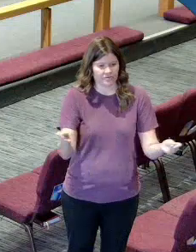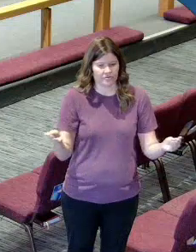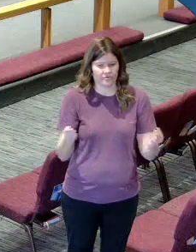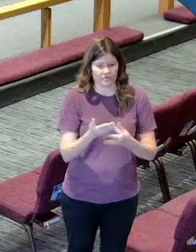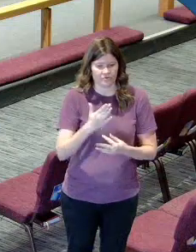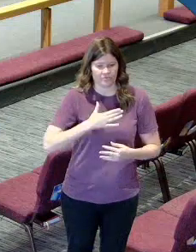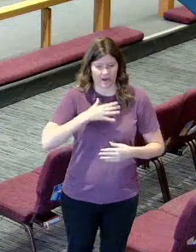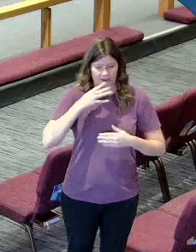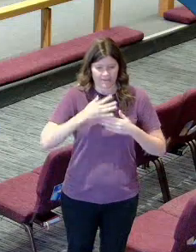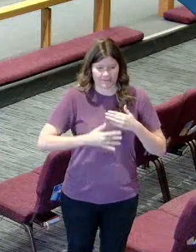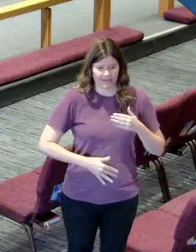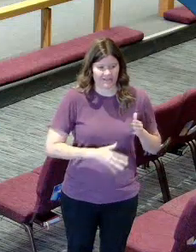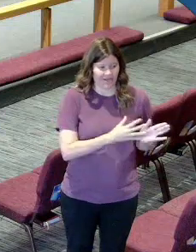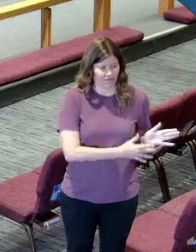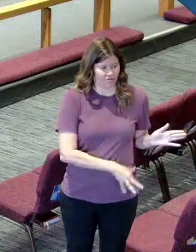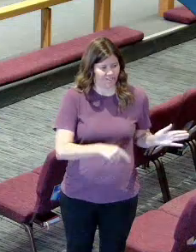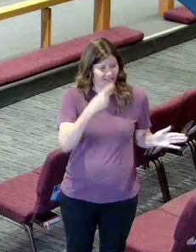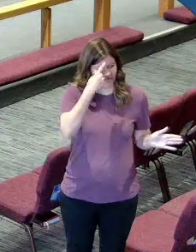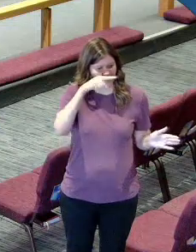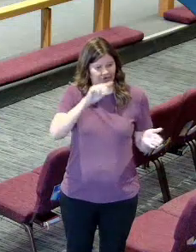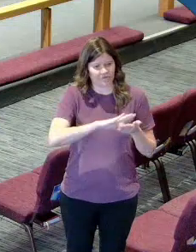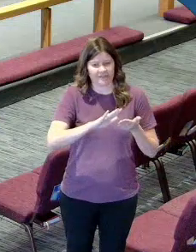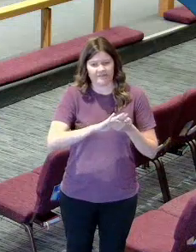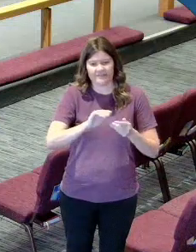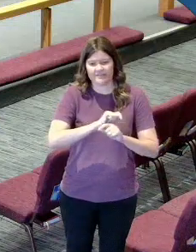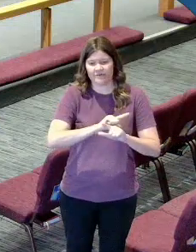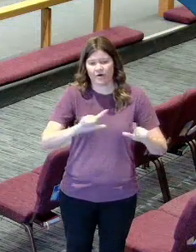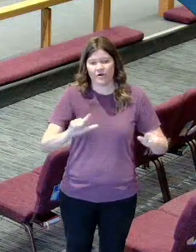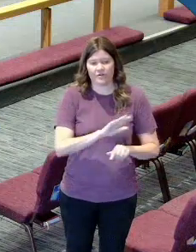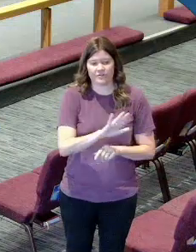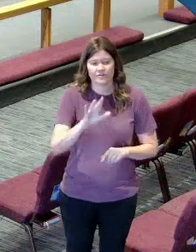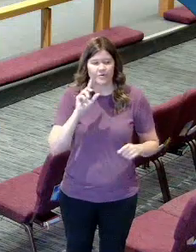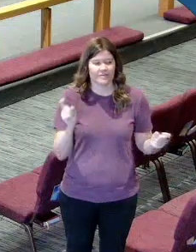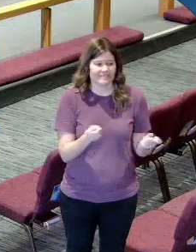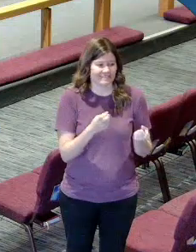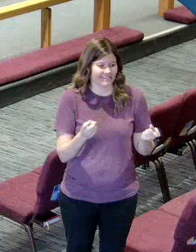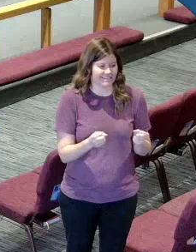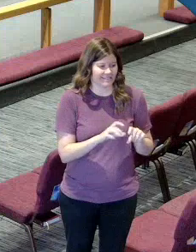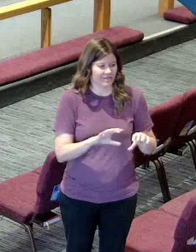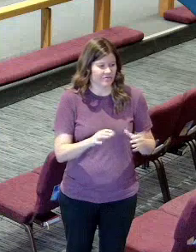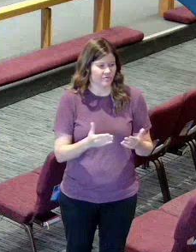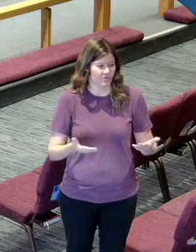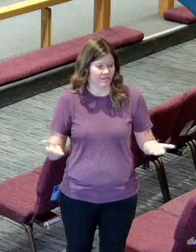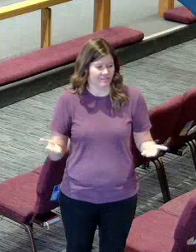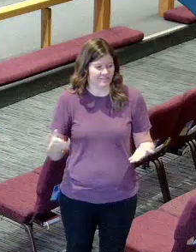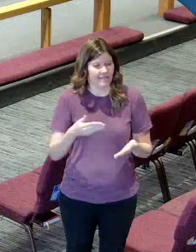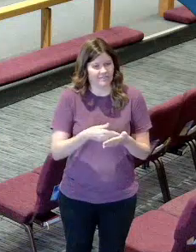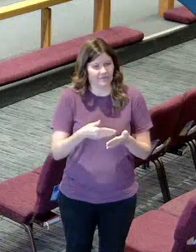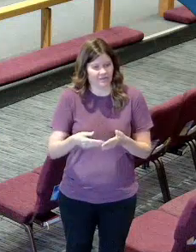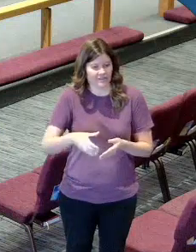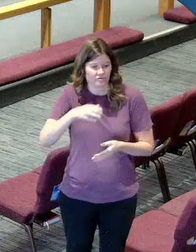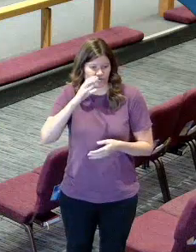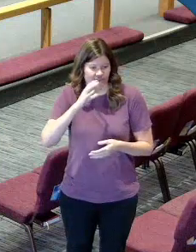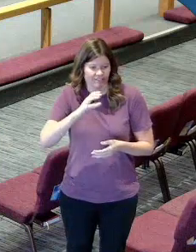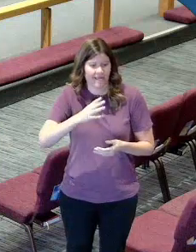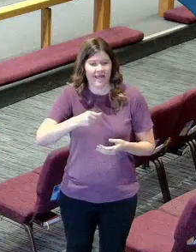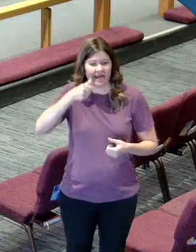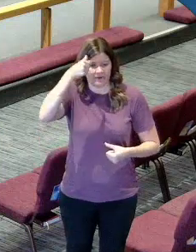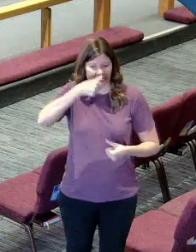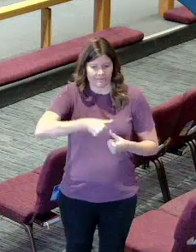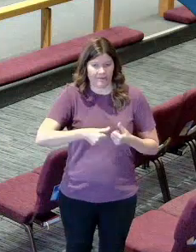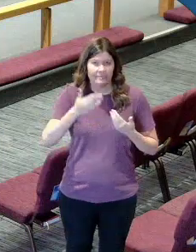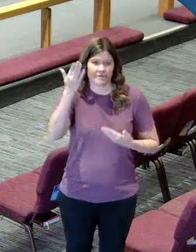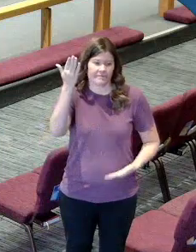is given or shed for the forgiveness of your sins. Do this as oft as ye drink it in remembrance of